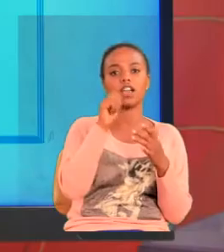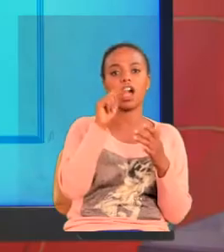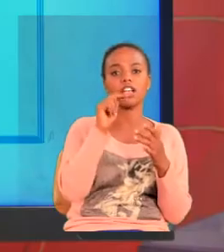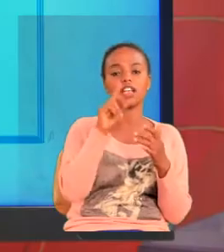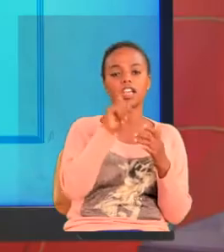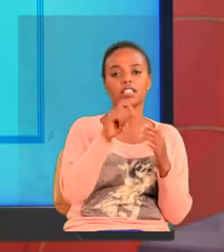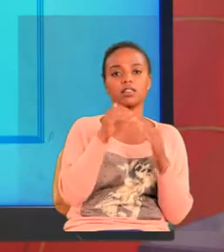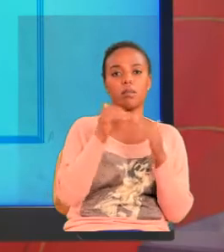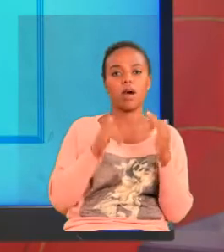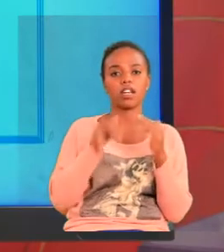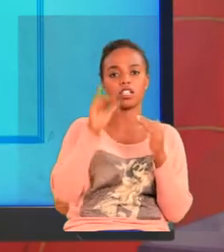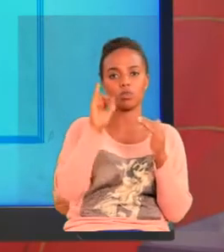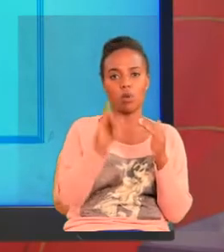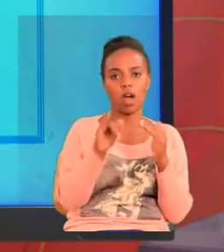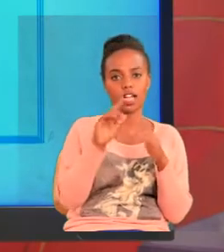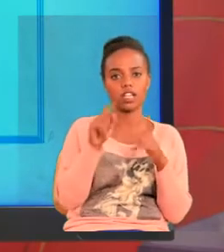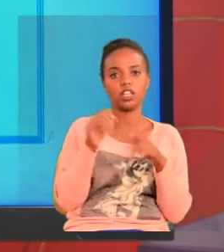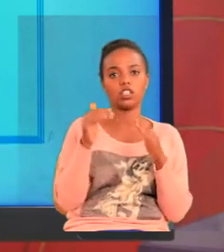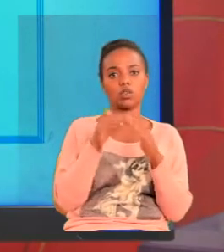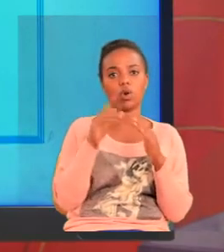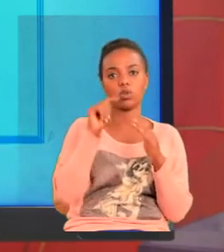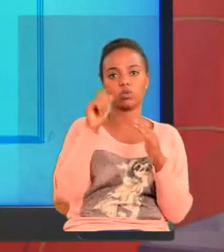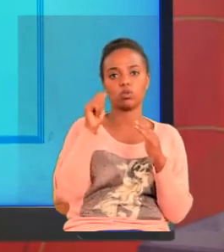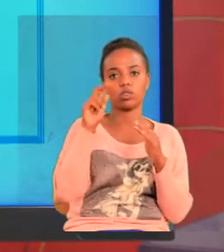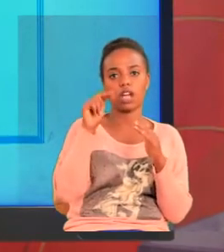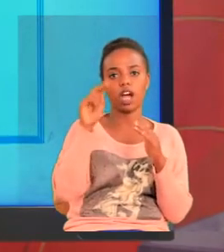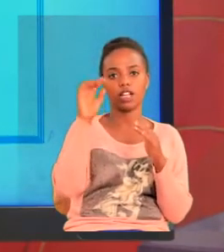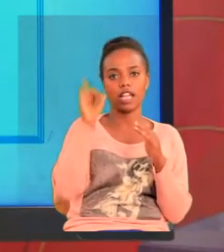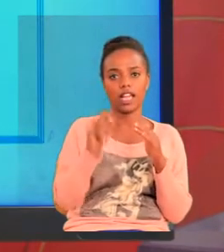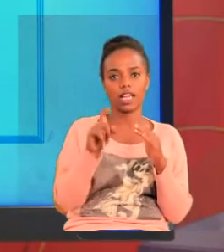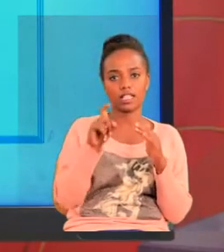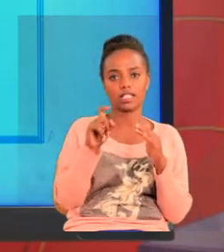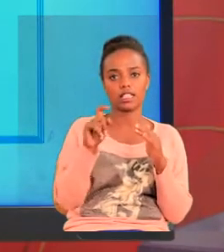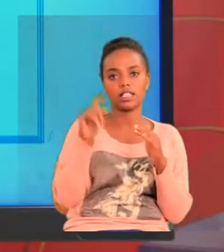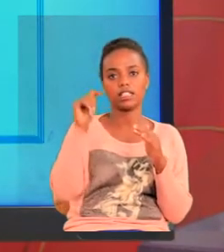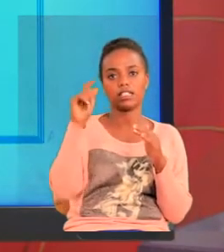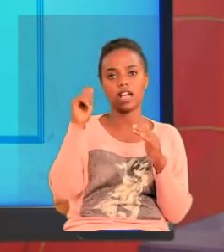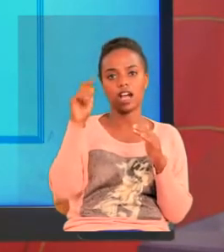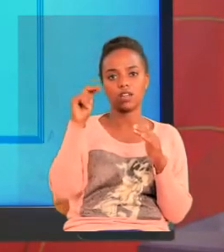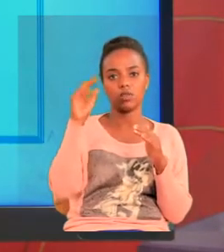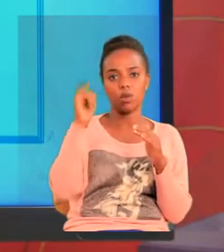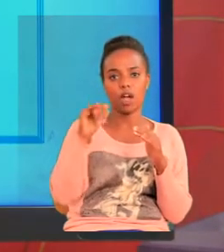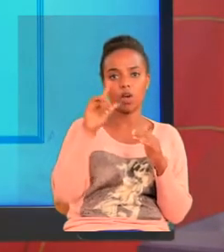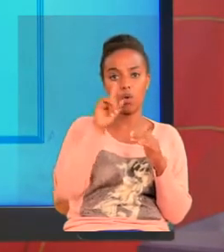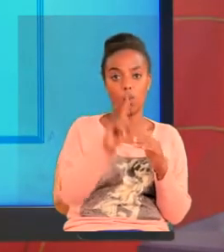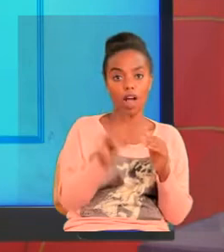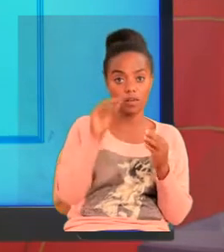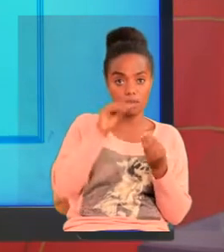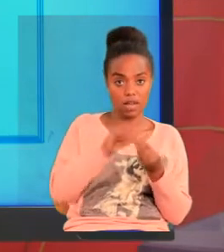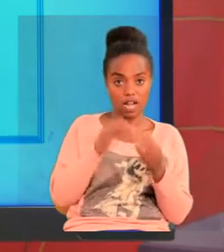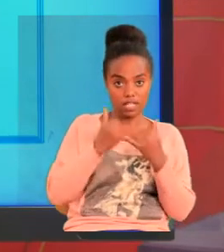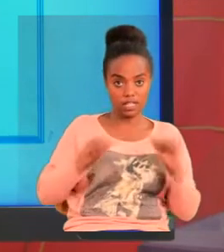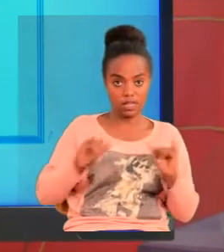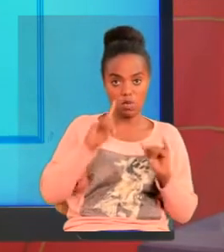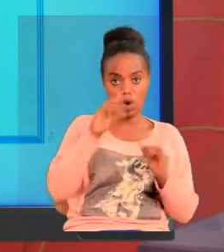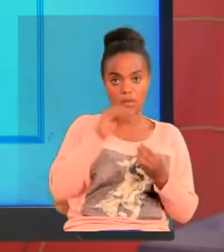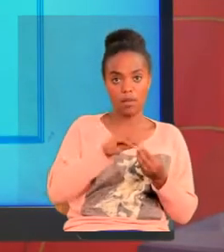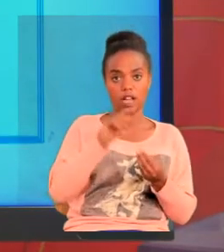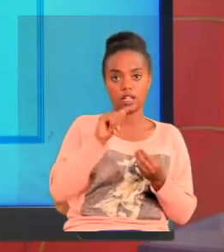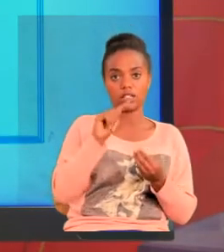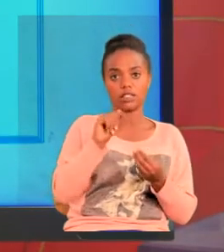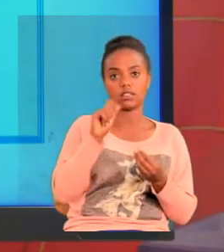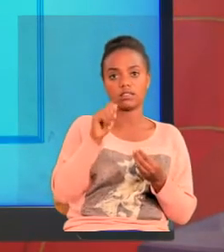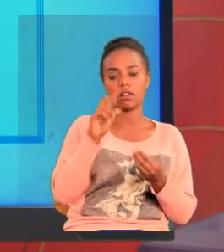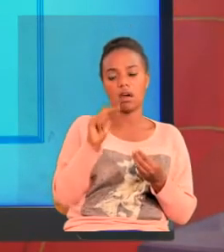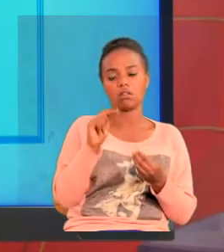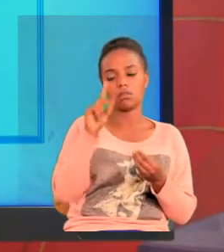y divided by 1 plus tan x tan y. These are some formulas for sum and difference formulas for